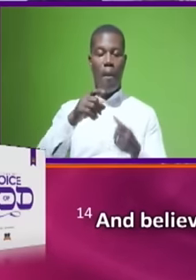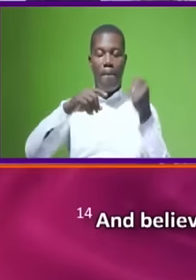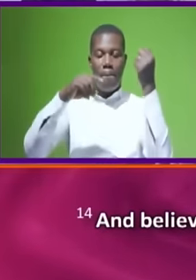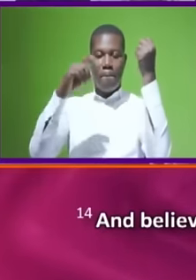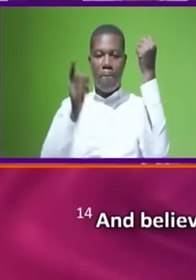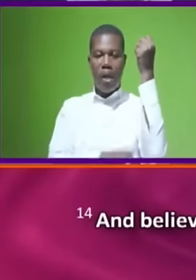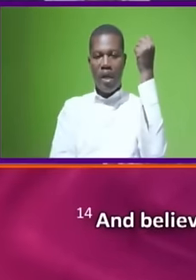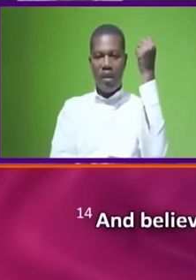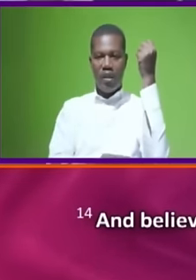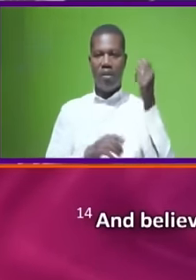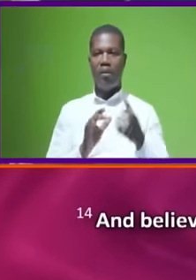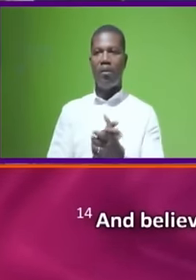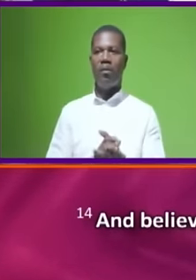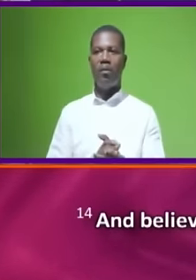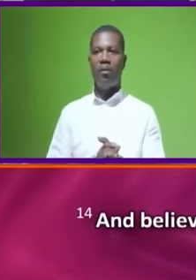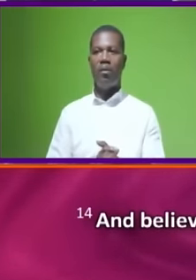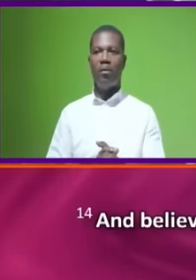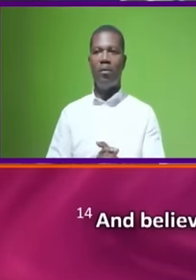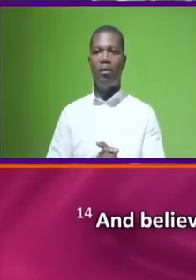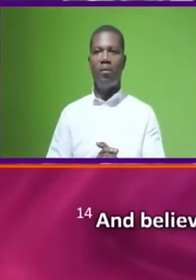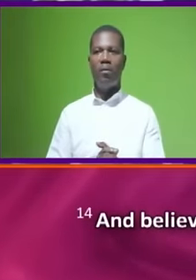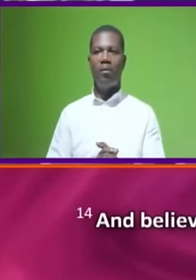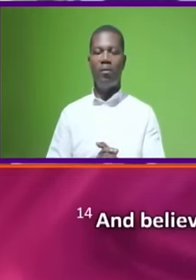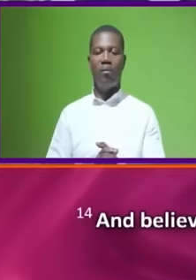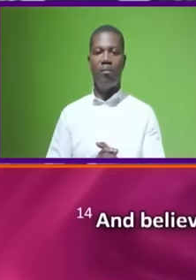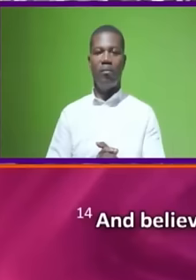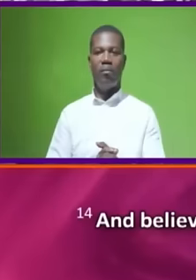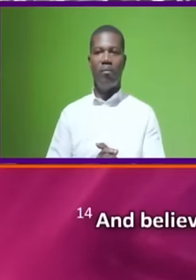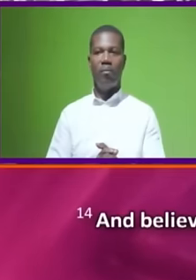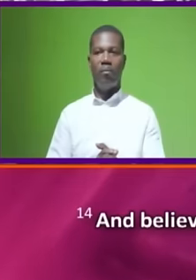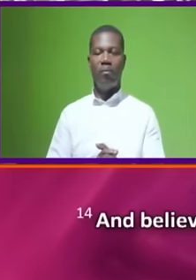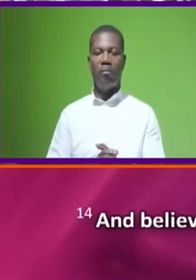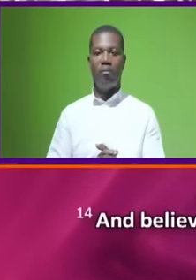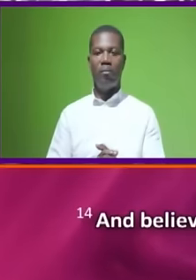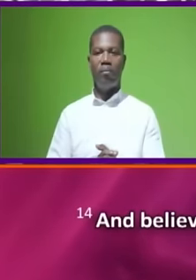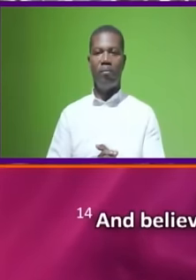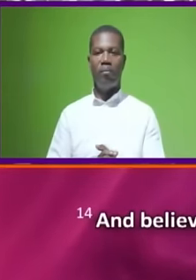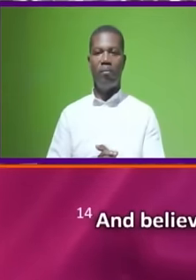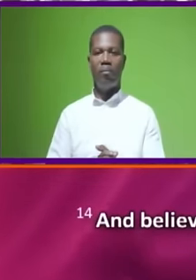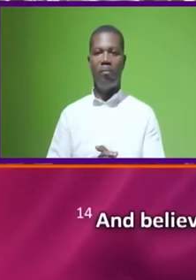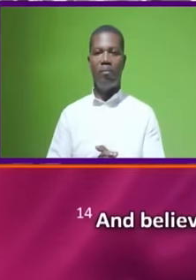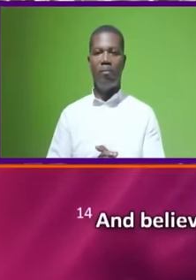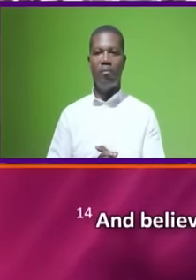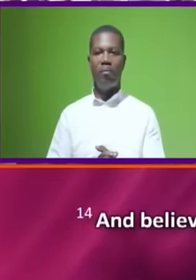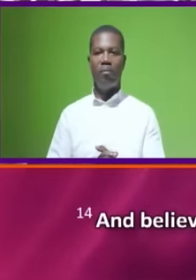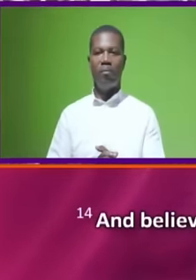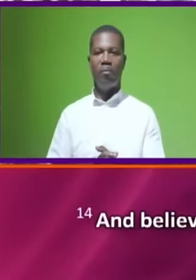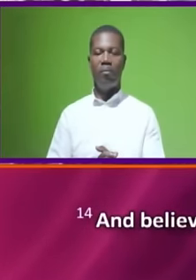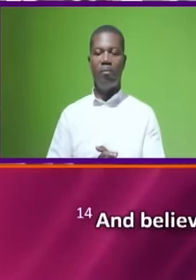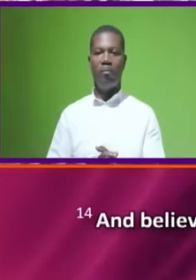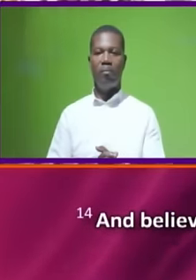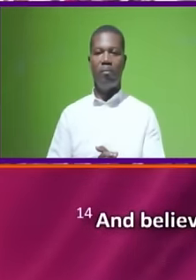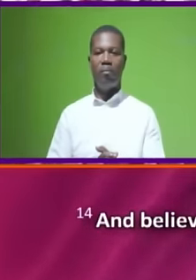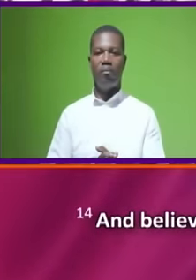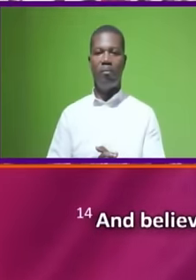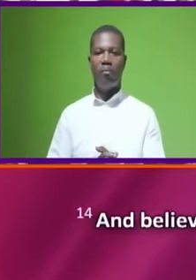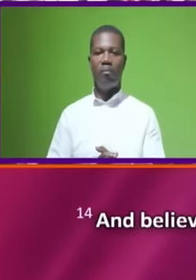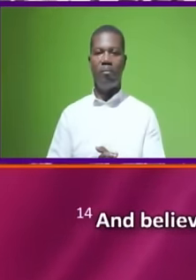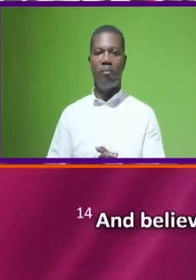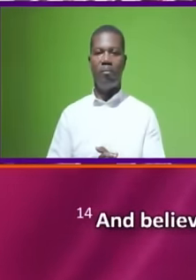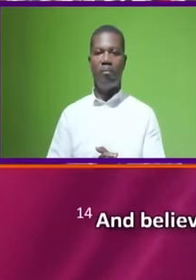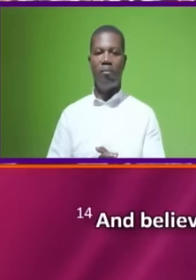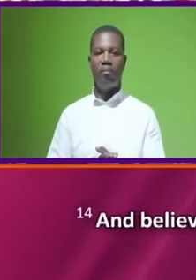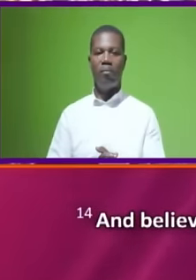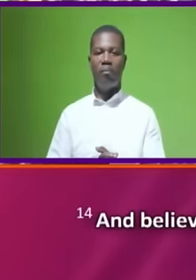Yes. Who has risen against me, Adam? Let us all see. Yes. You are punished. Yes. Mark